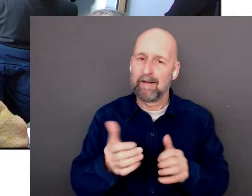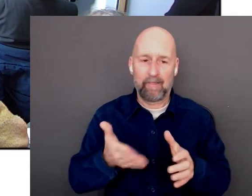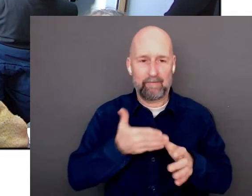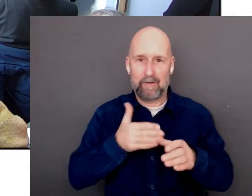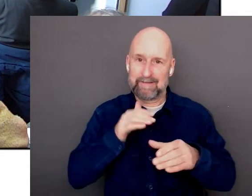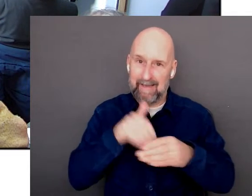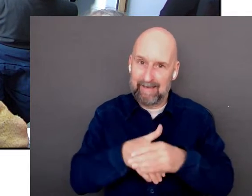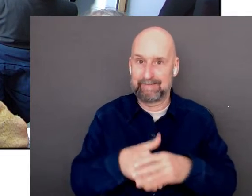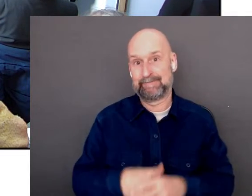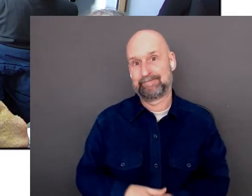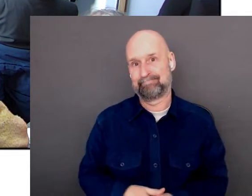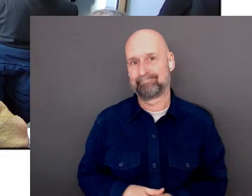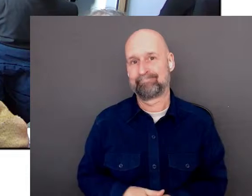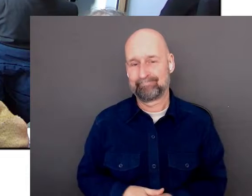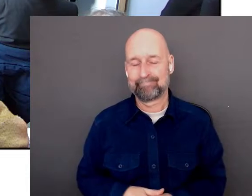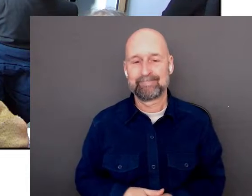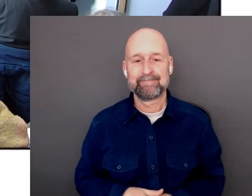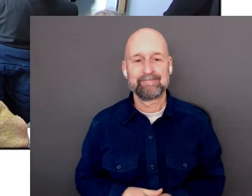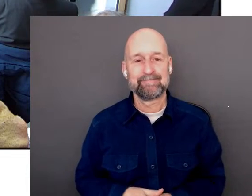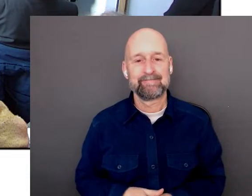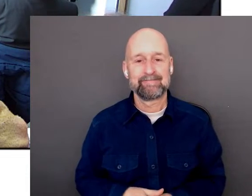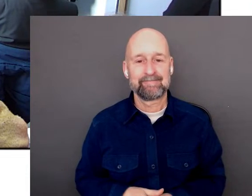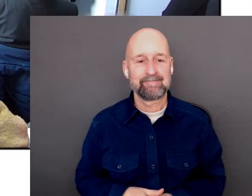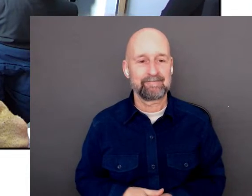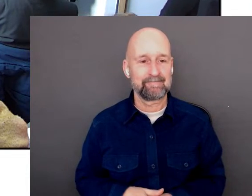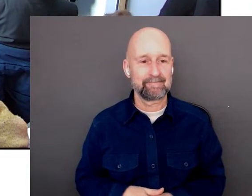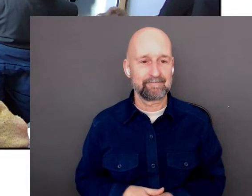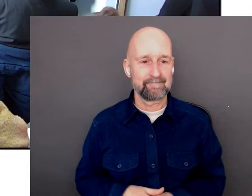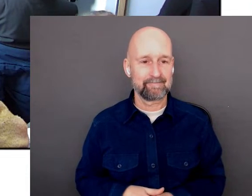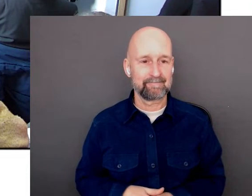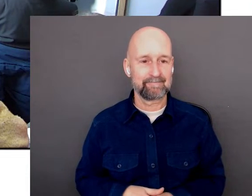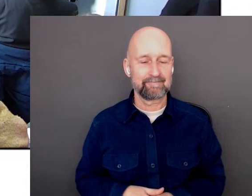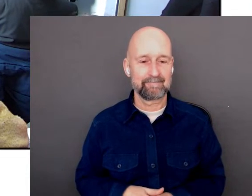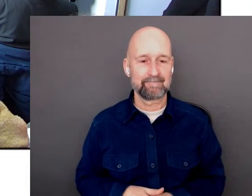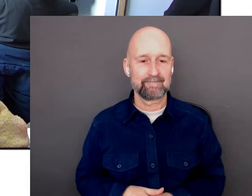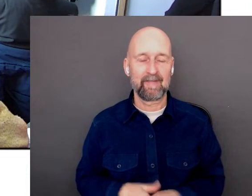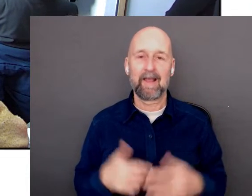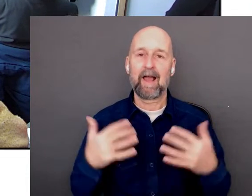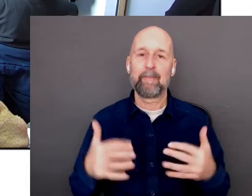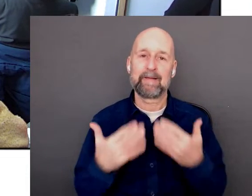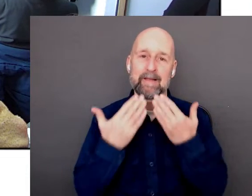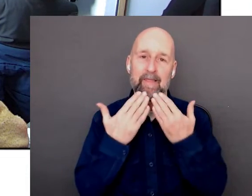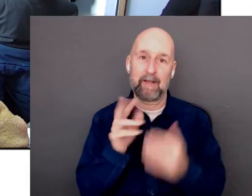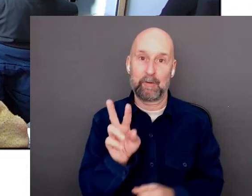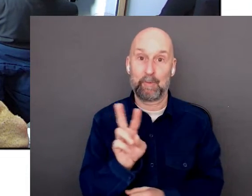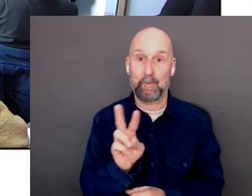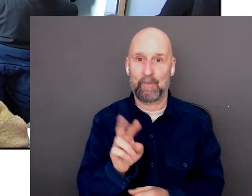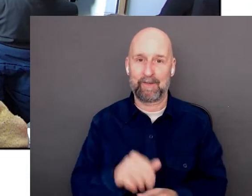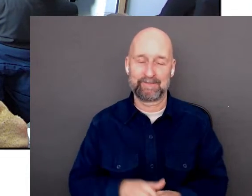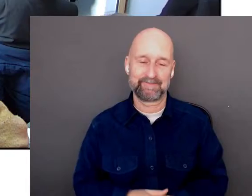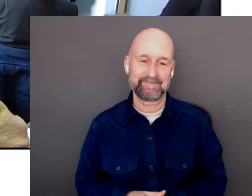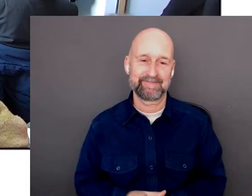in, you know. Yeah. Amazing. Thank you both.